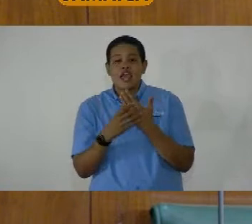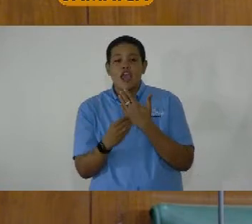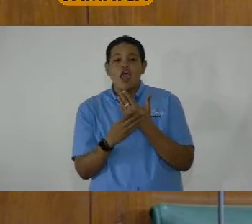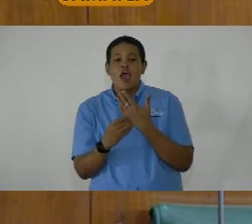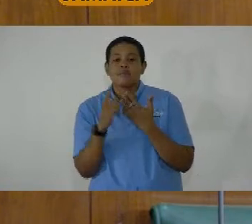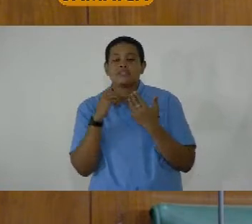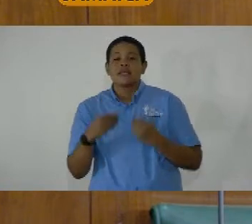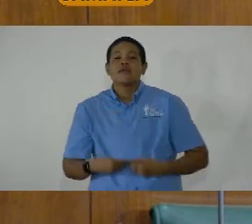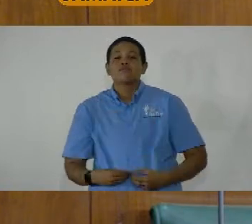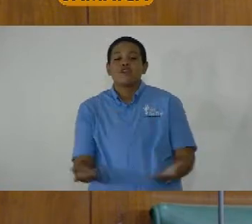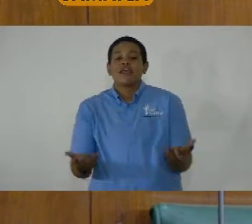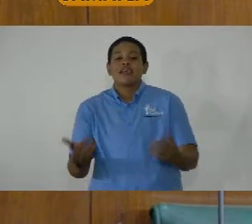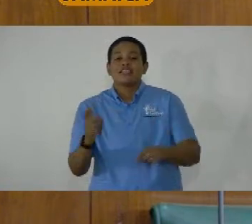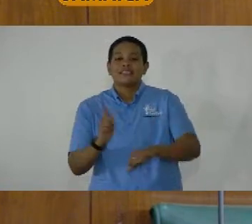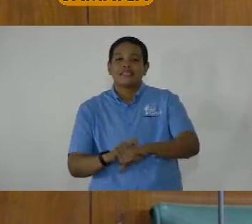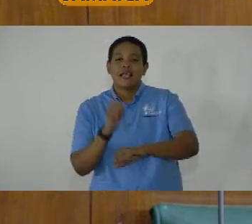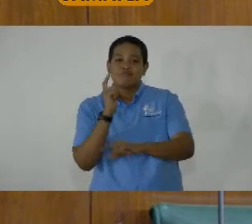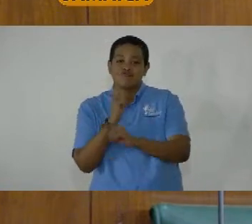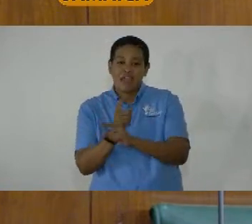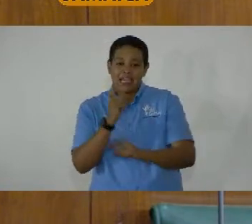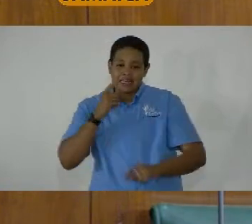here on time.